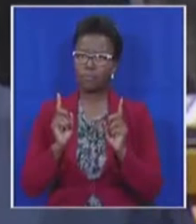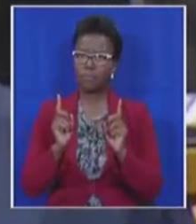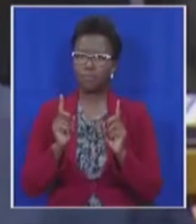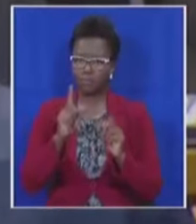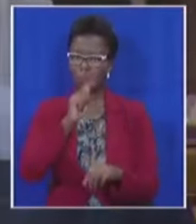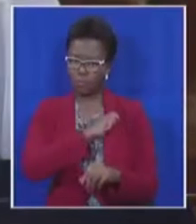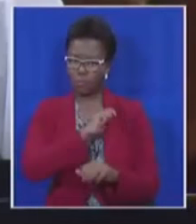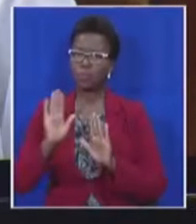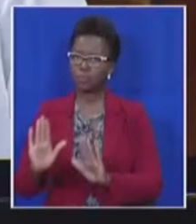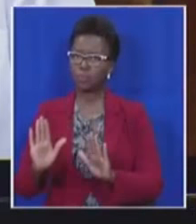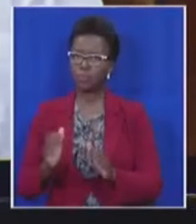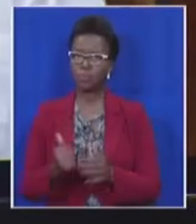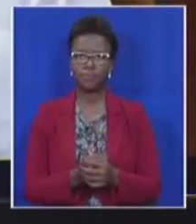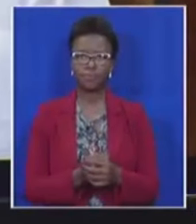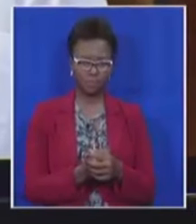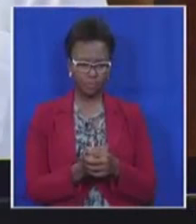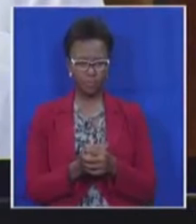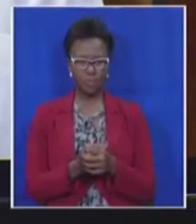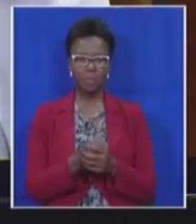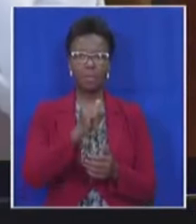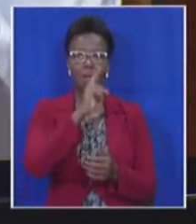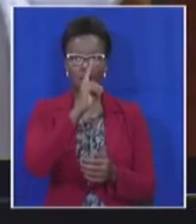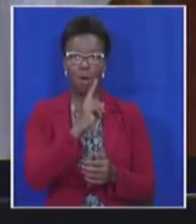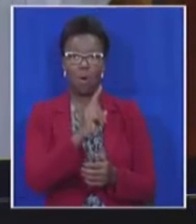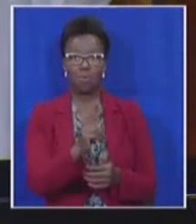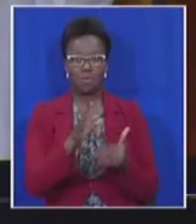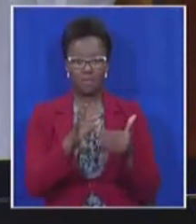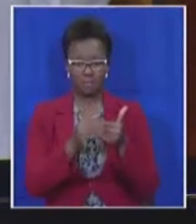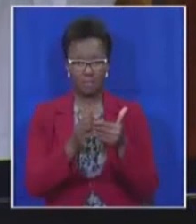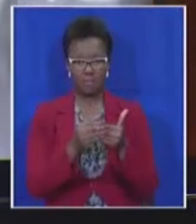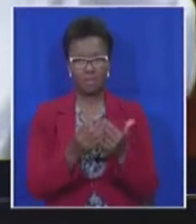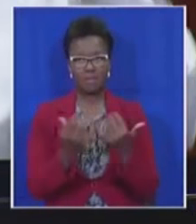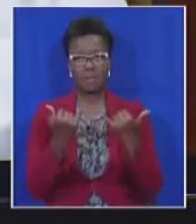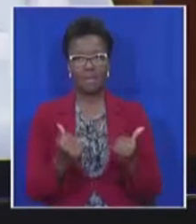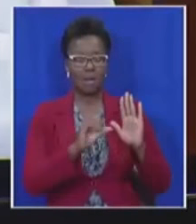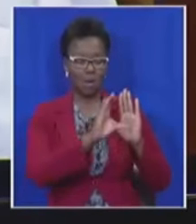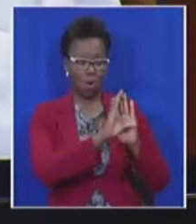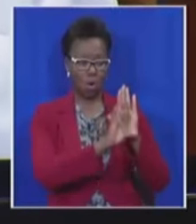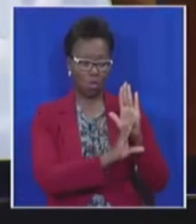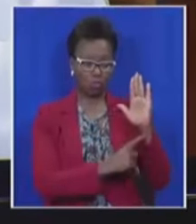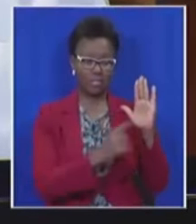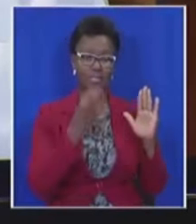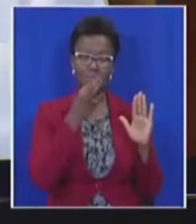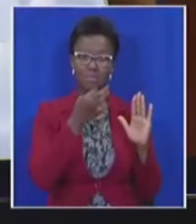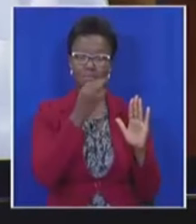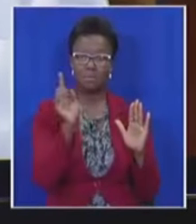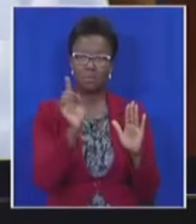Usual. Okay, Honourable Member, when the Constitution says that the House,